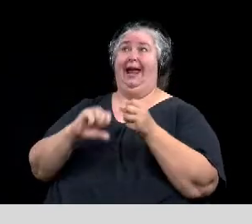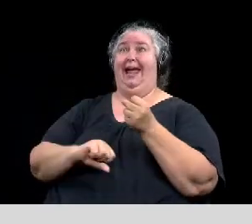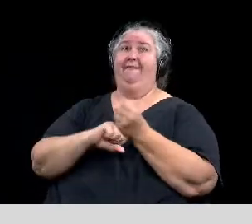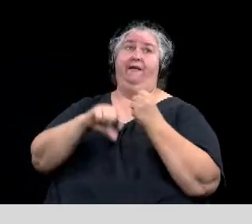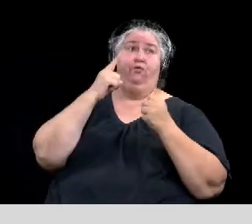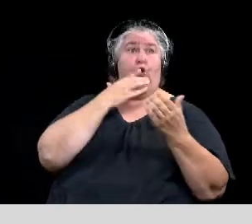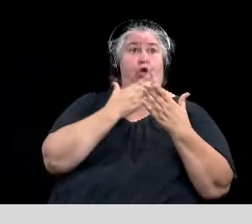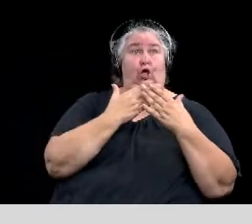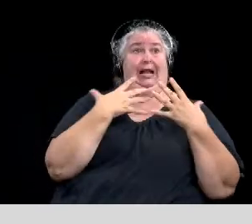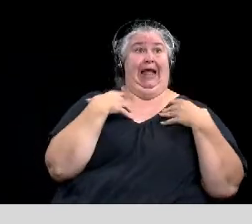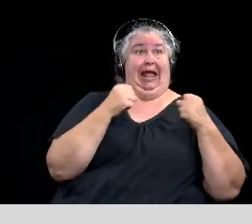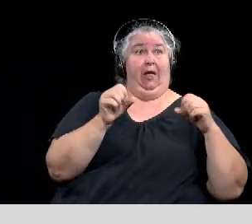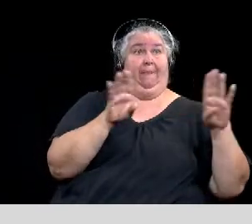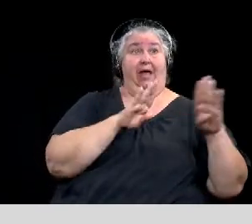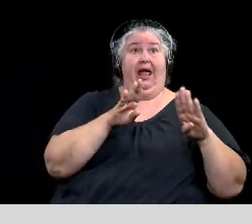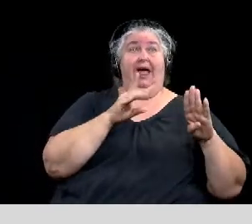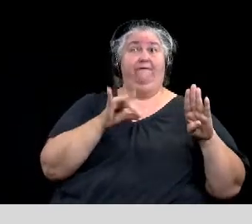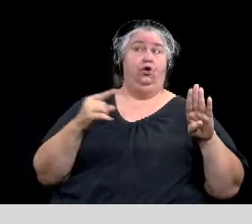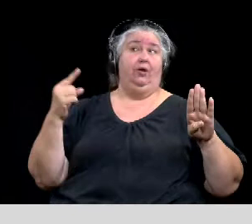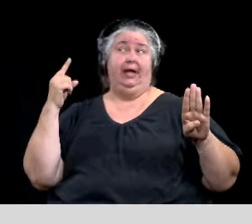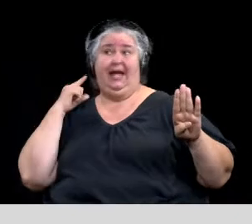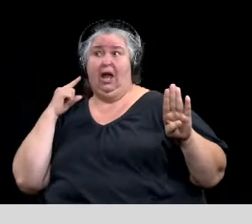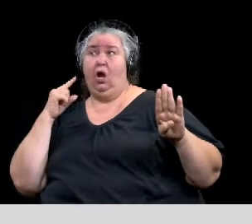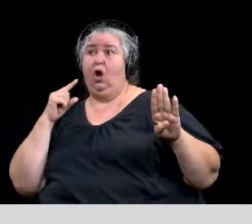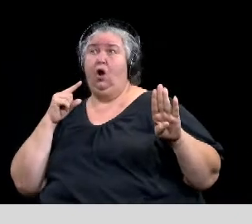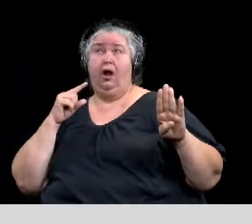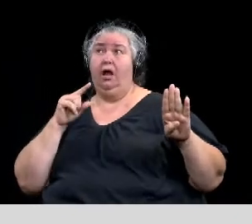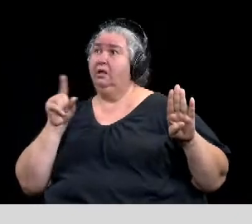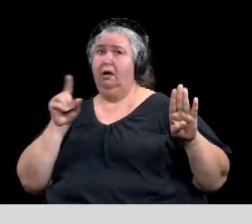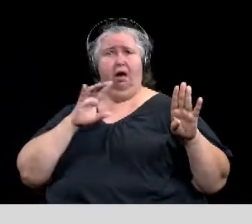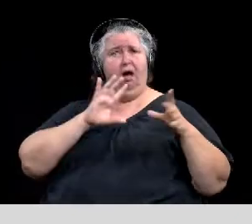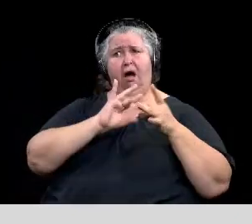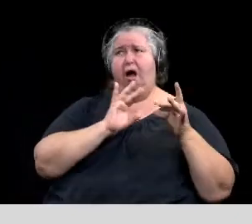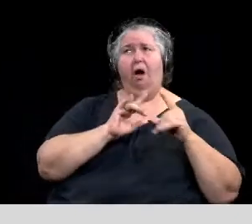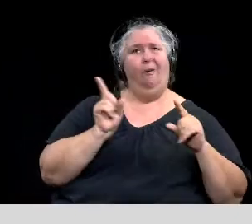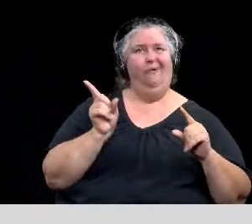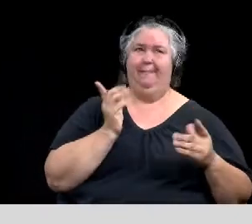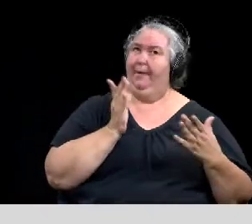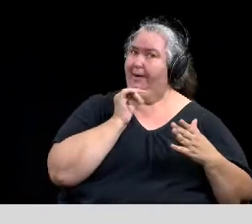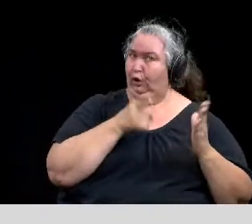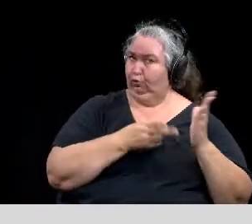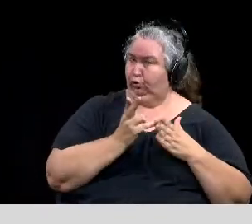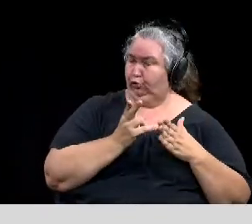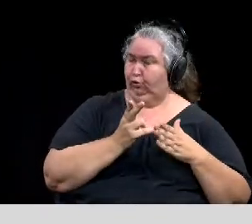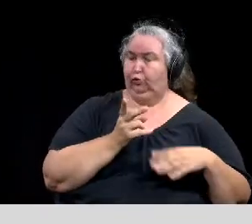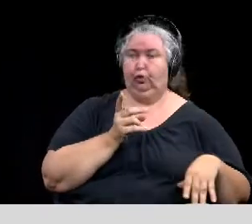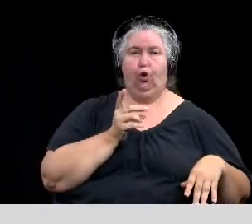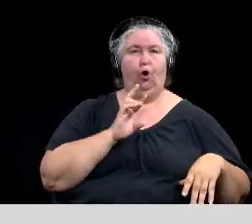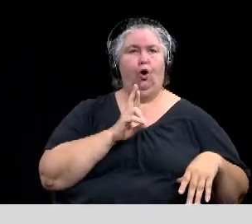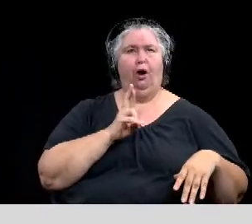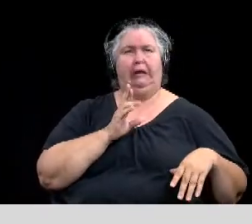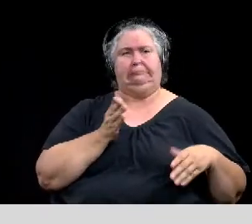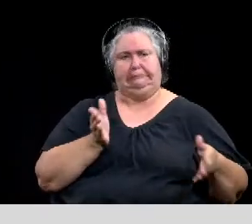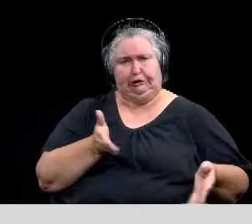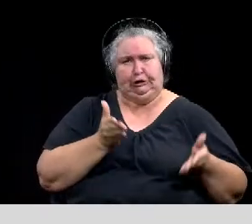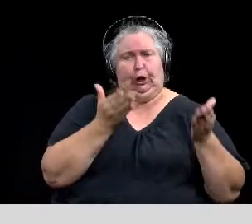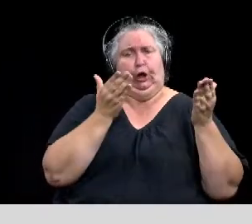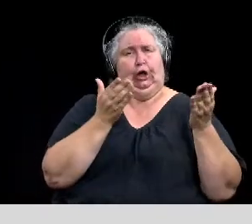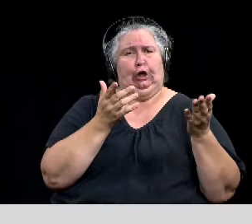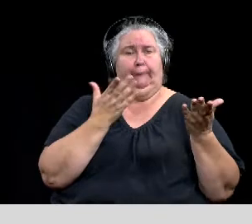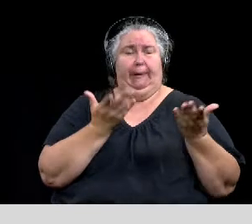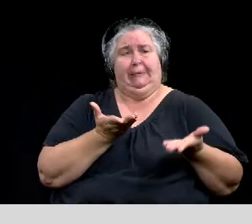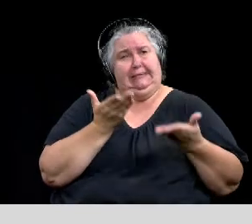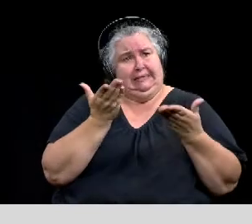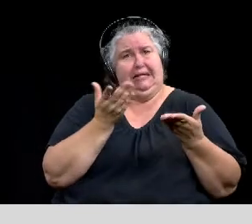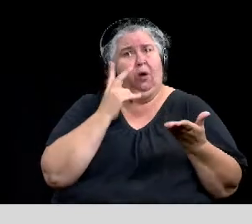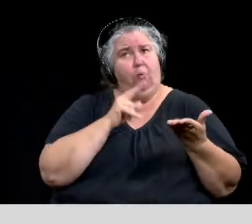health behaviors, when you hear of it, just speak to it, say, I'm afraid that might not be true. You might even suggest